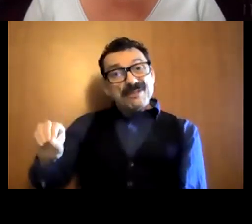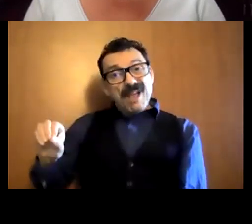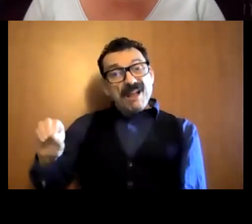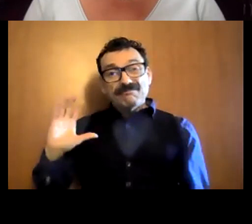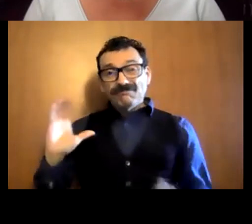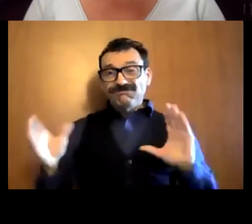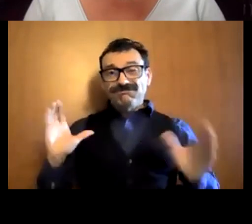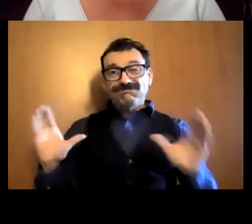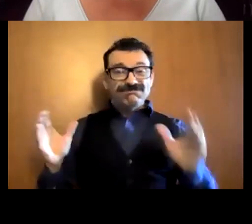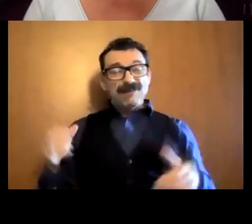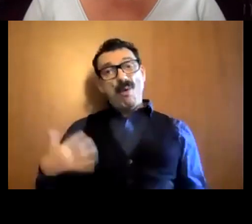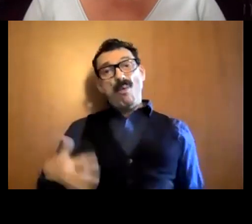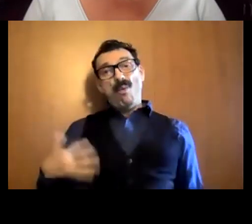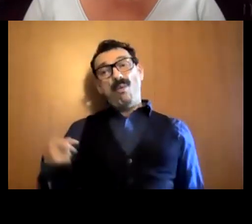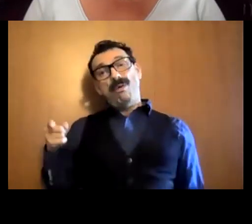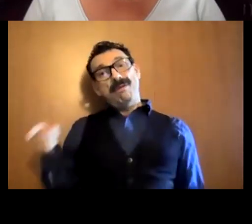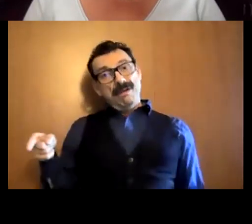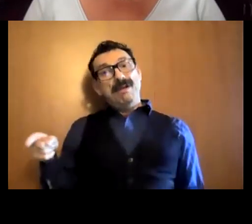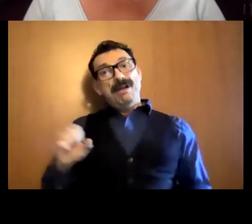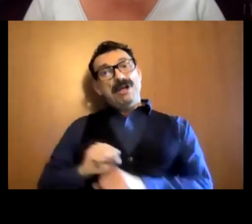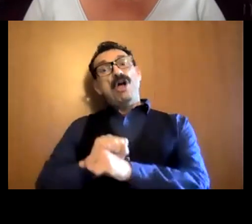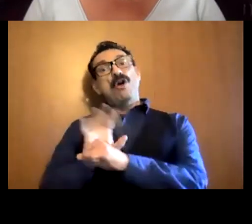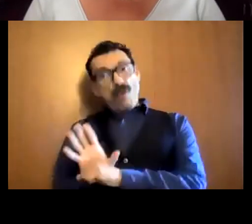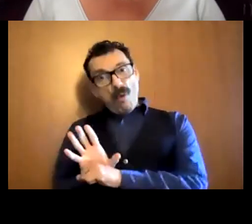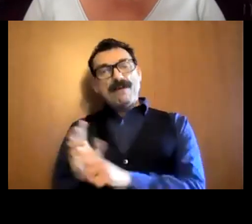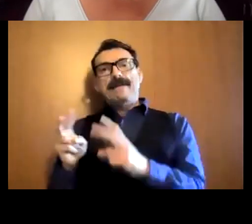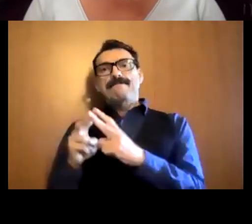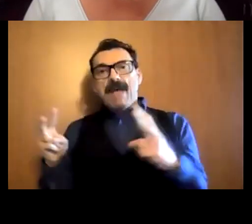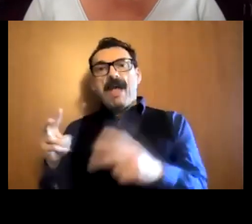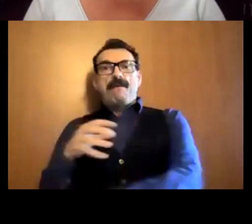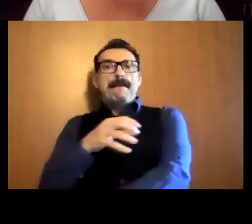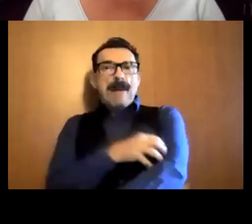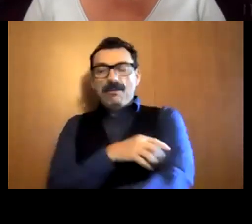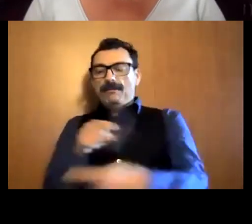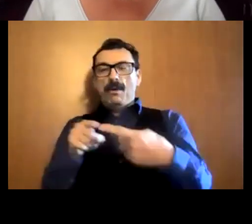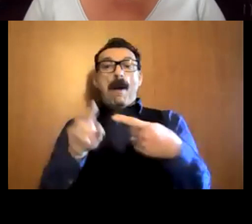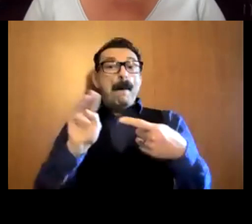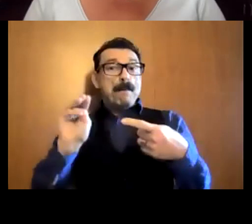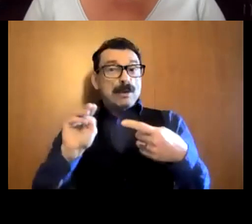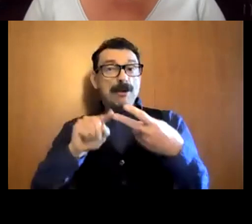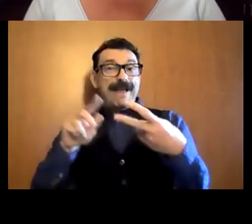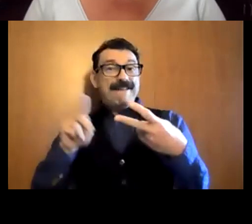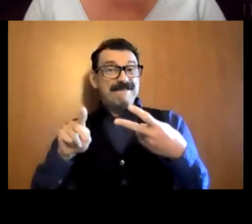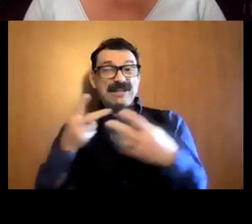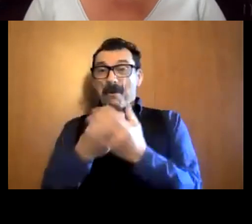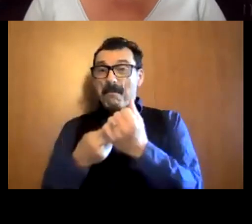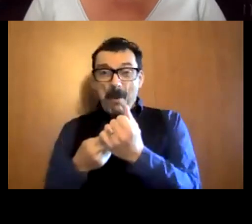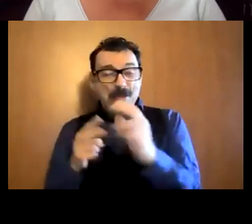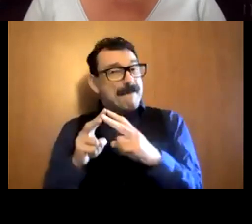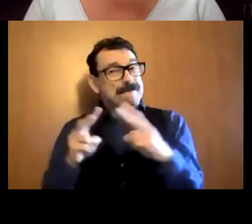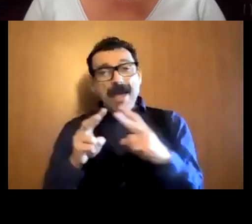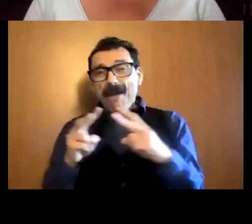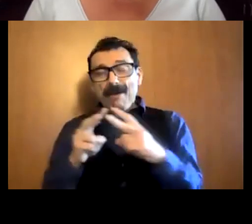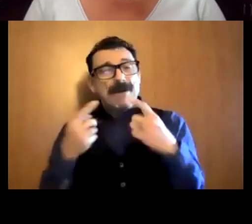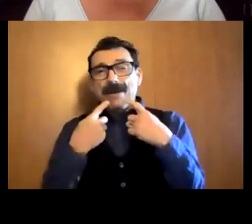on how powerful the Pfizer and Moderna vaccines are, they're really effective. And just sort